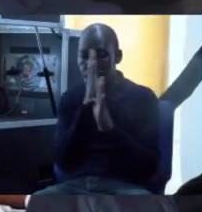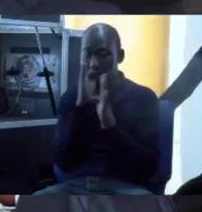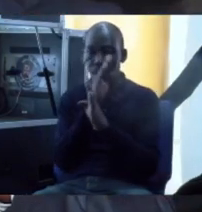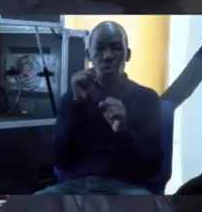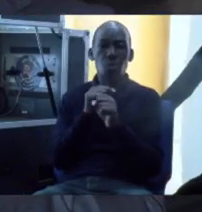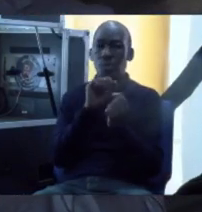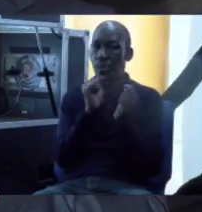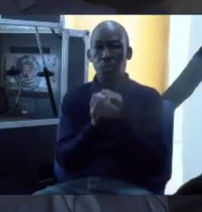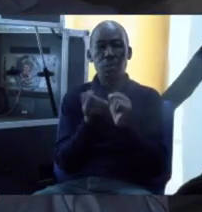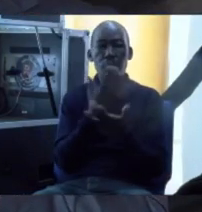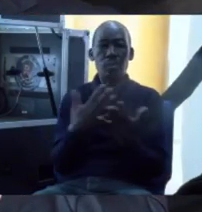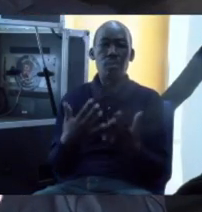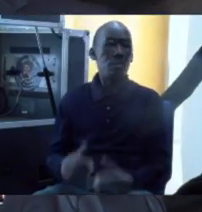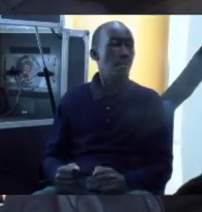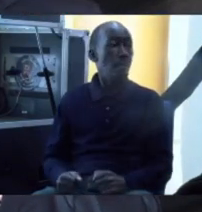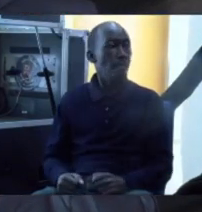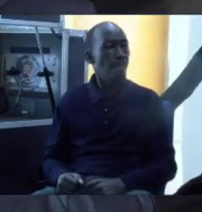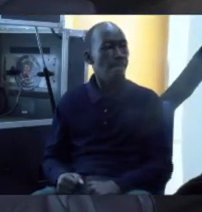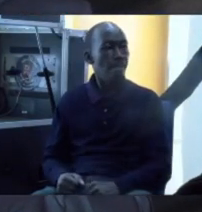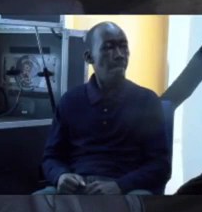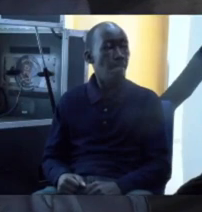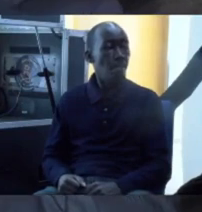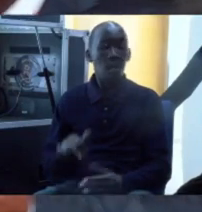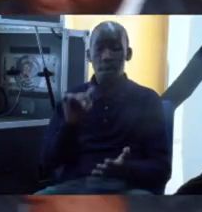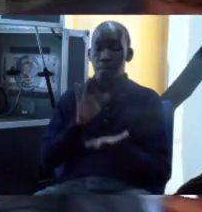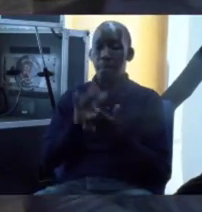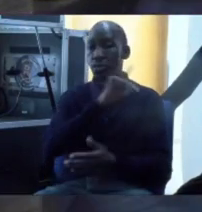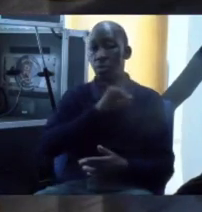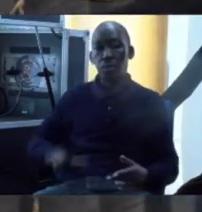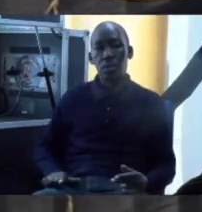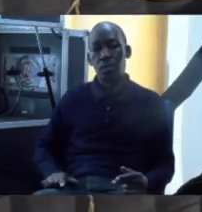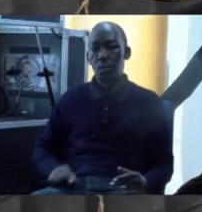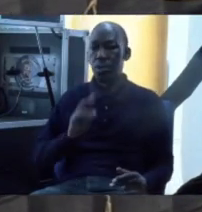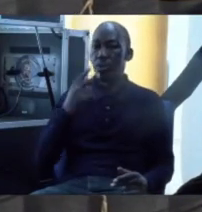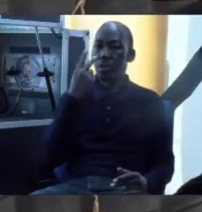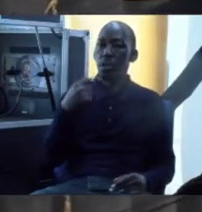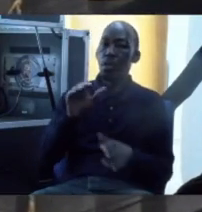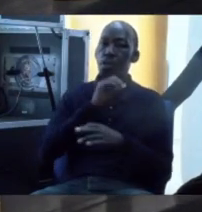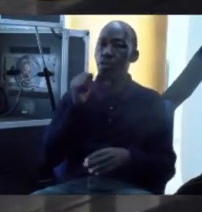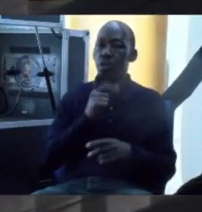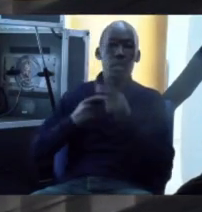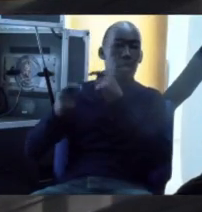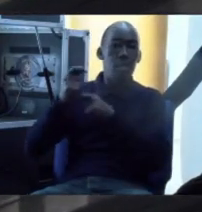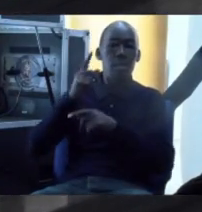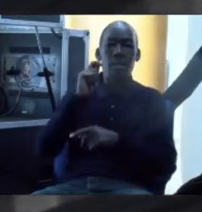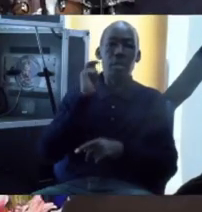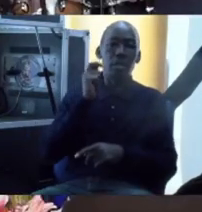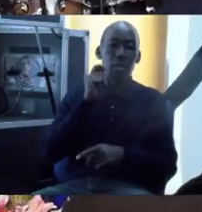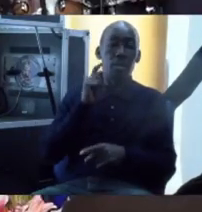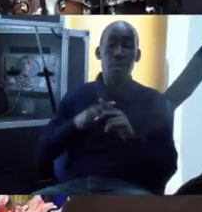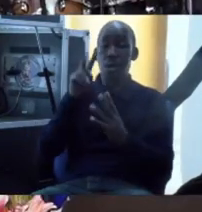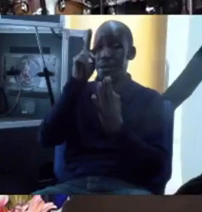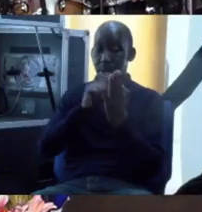kubadirika. Bwana asifiwe sana. Bwana tukuzwe. Na sababu Bwana asifiwe sana. Amen. You see, in the Old Testament, katika agano la kale, when they were writing